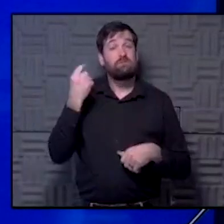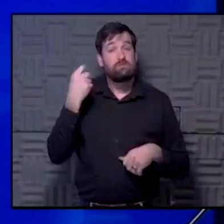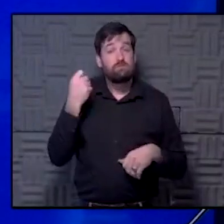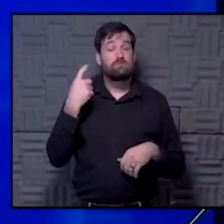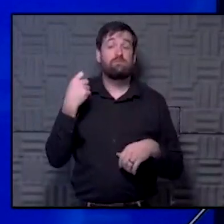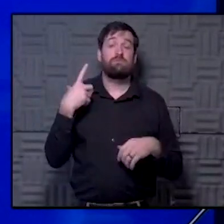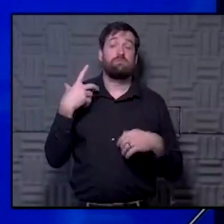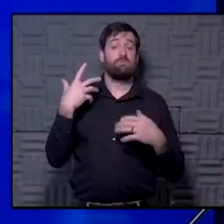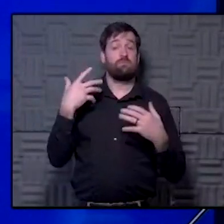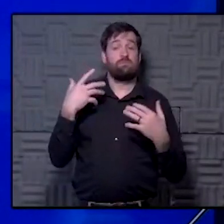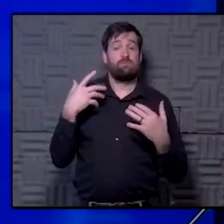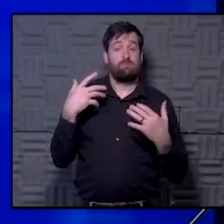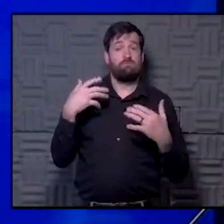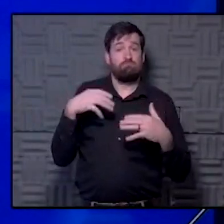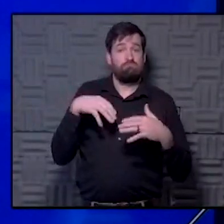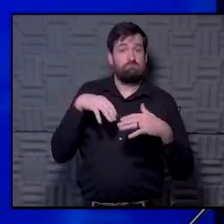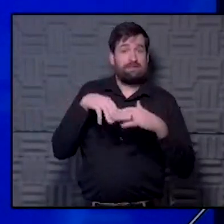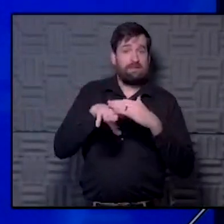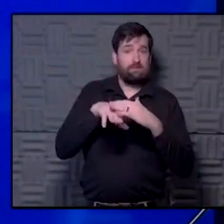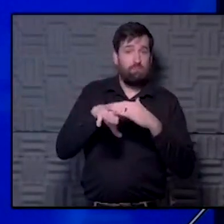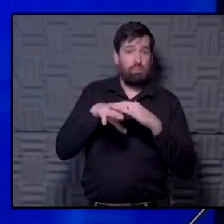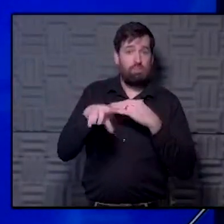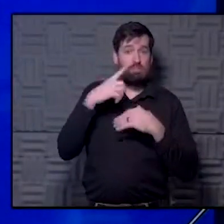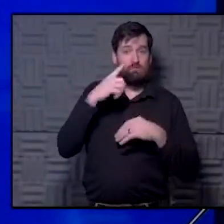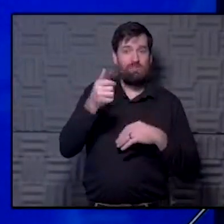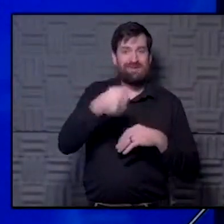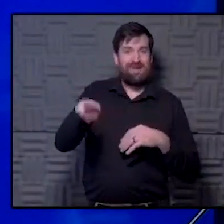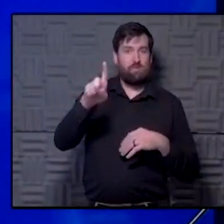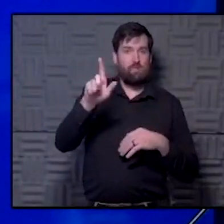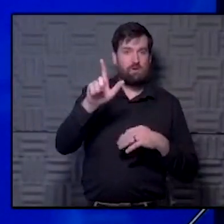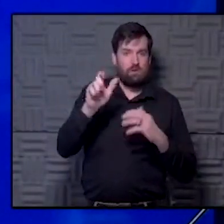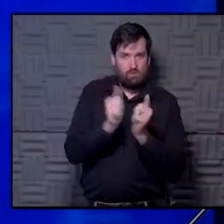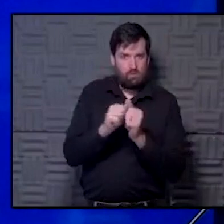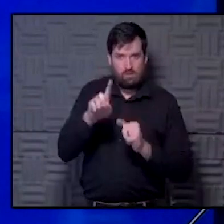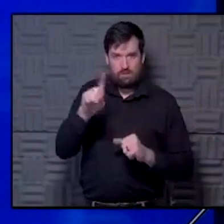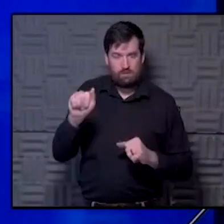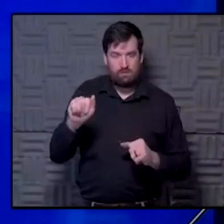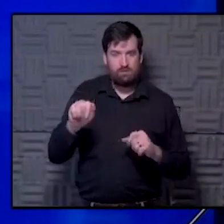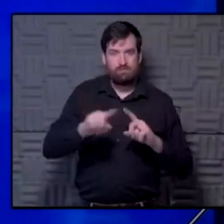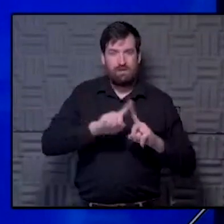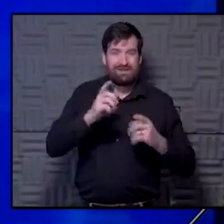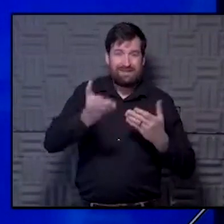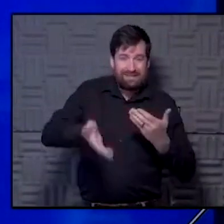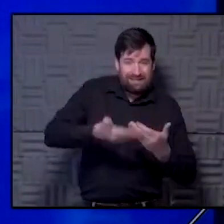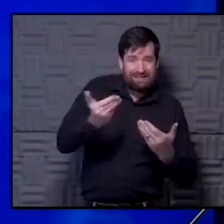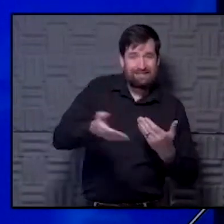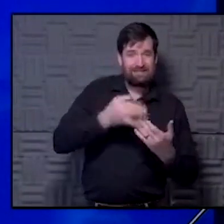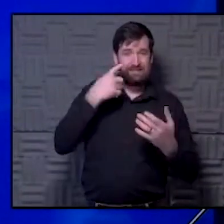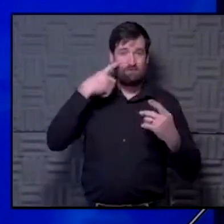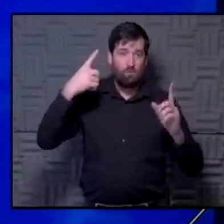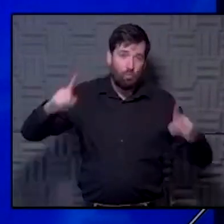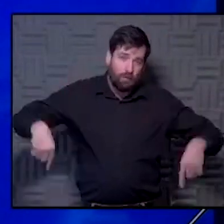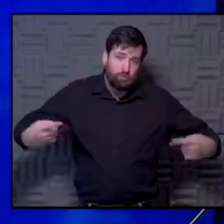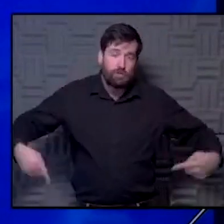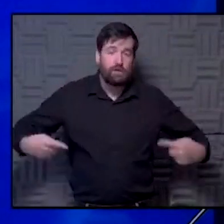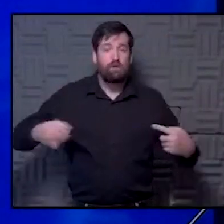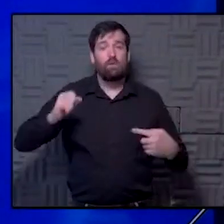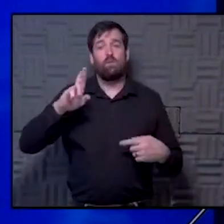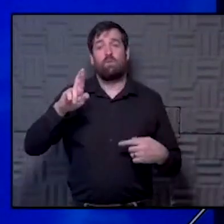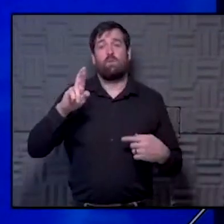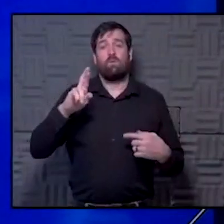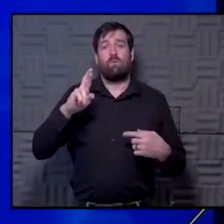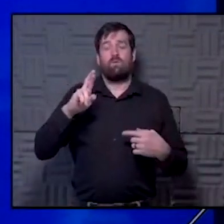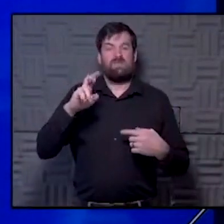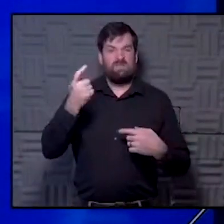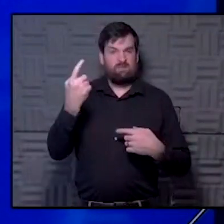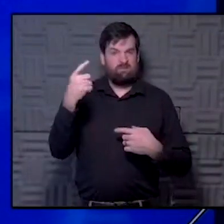definitely designed to be accessible for anyone with a disability. It wouldn't be an easy trip in a wheelchair or for someone who